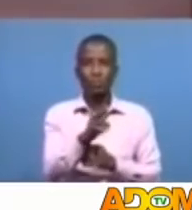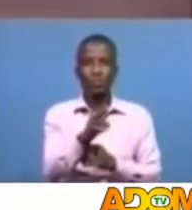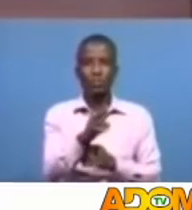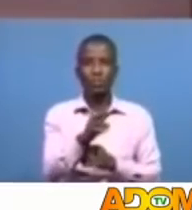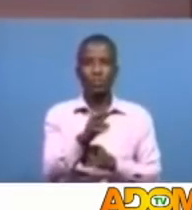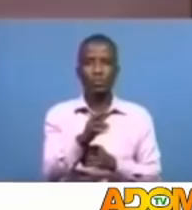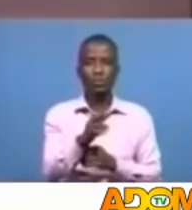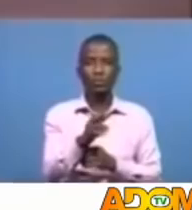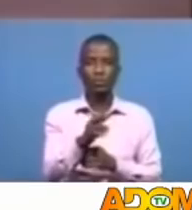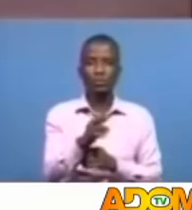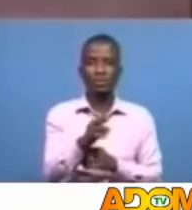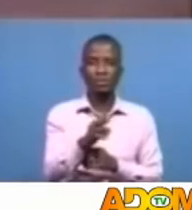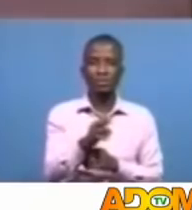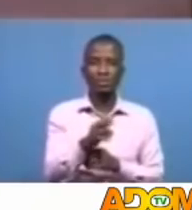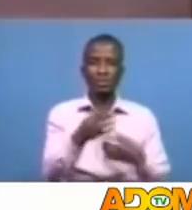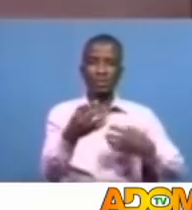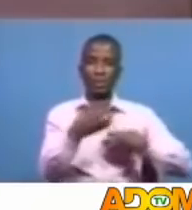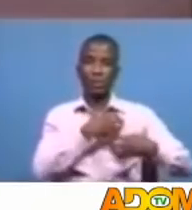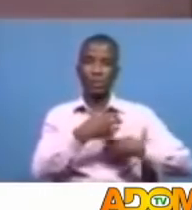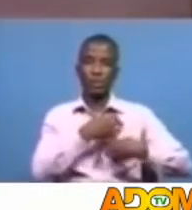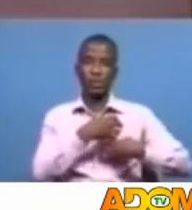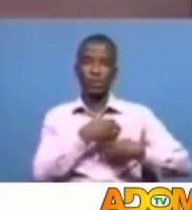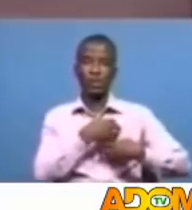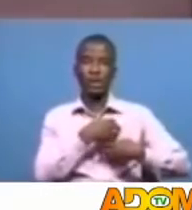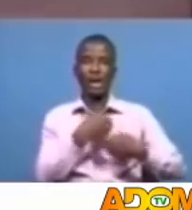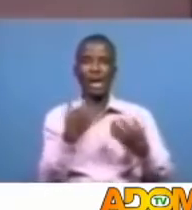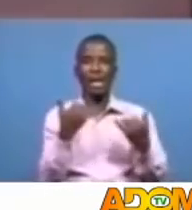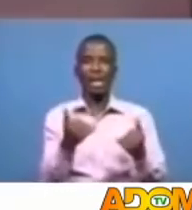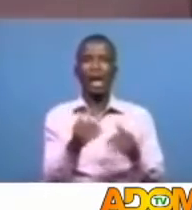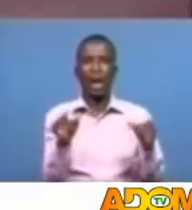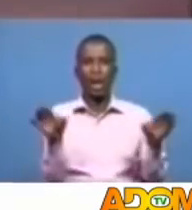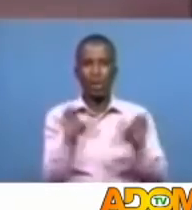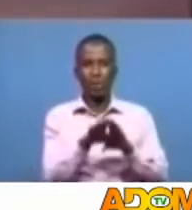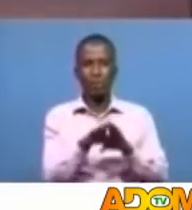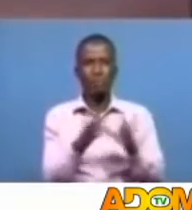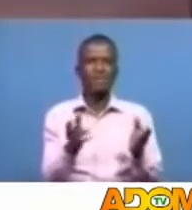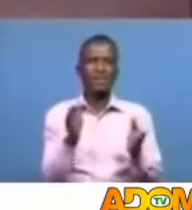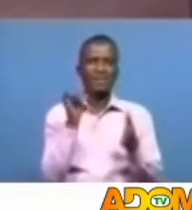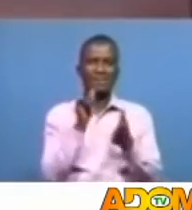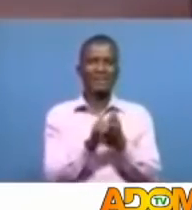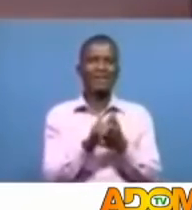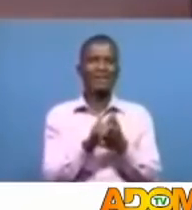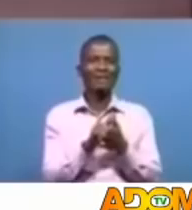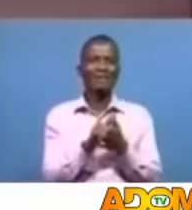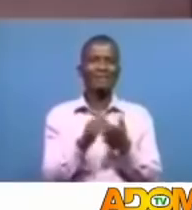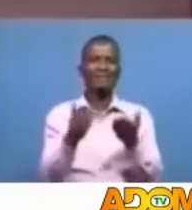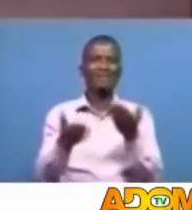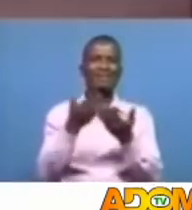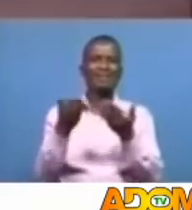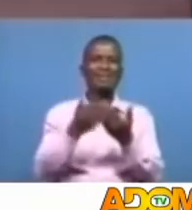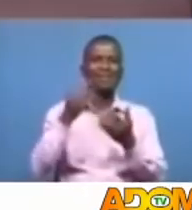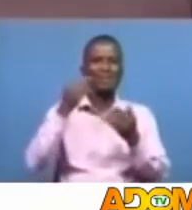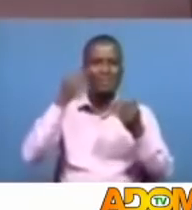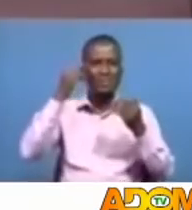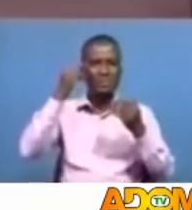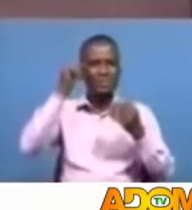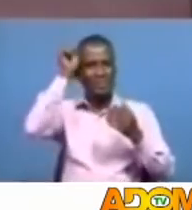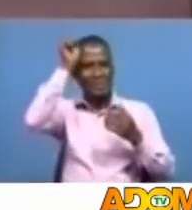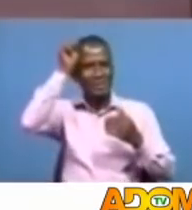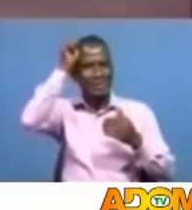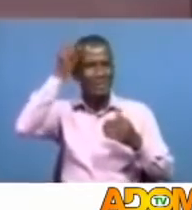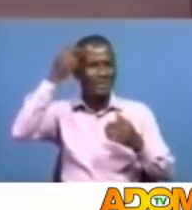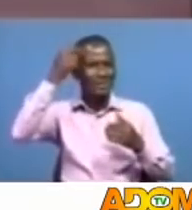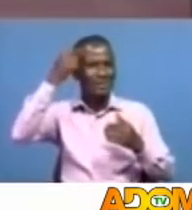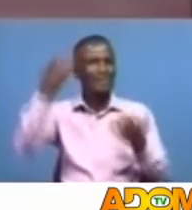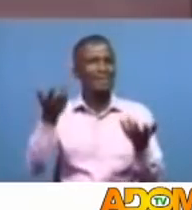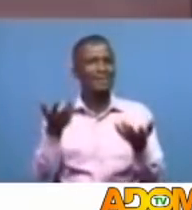to summon another has not closed his case. Now, this is obvious common sense. It is very clear that